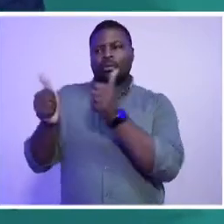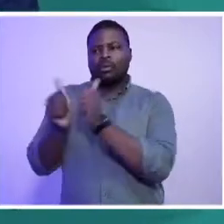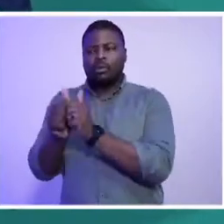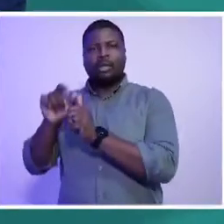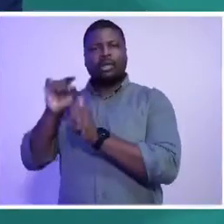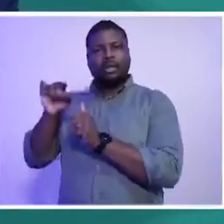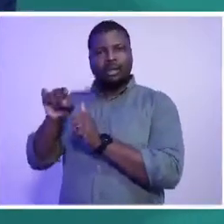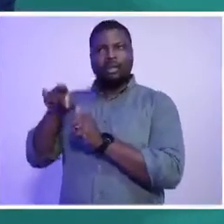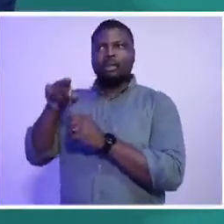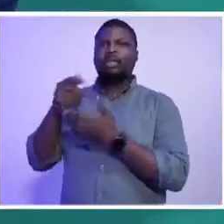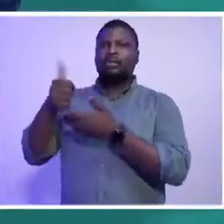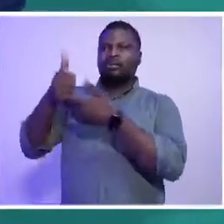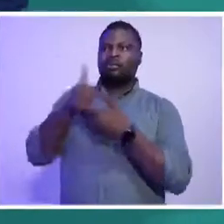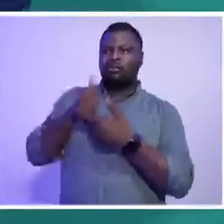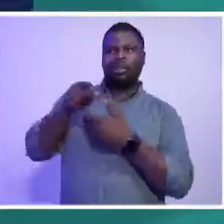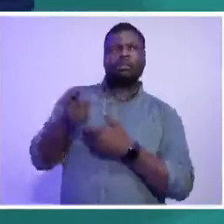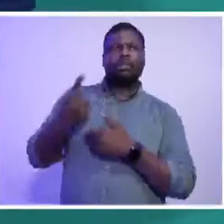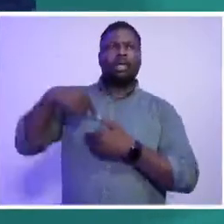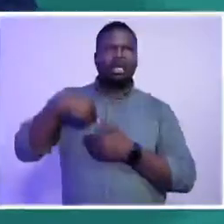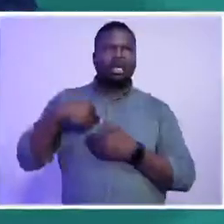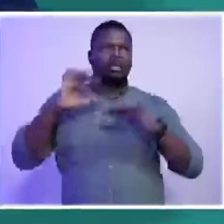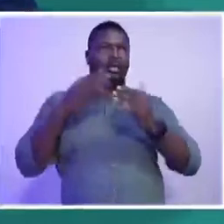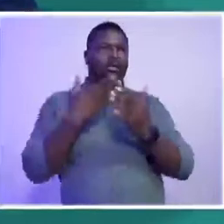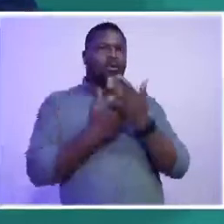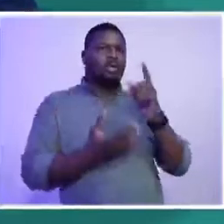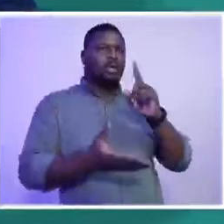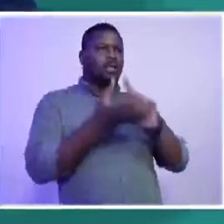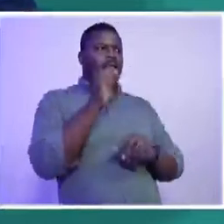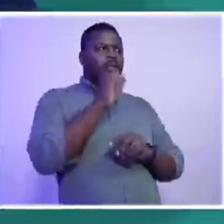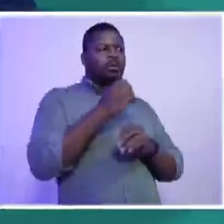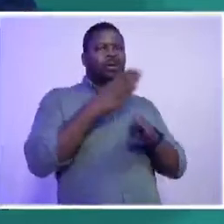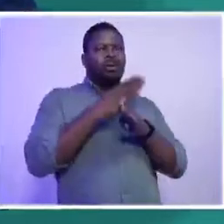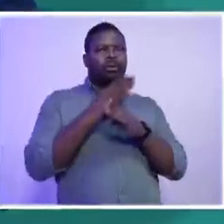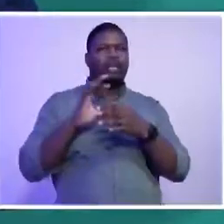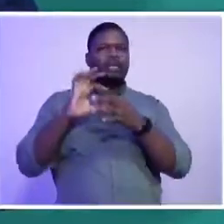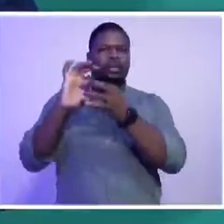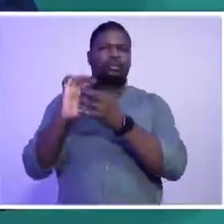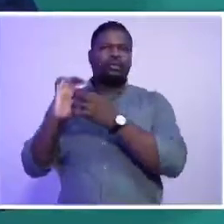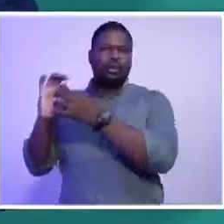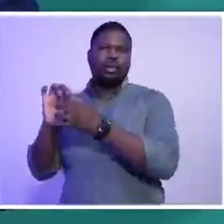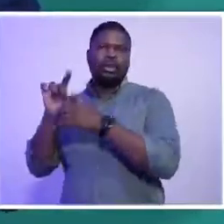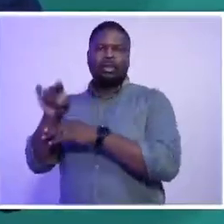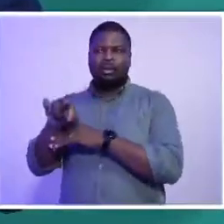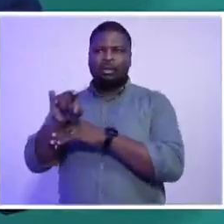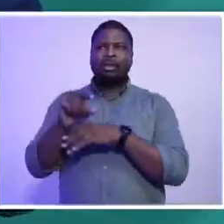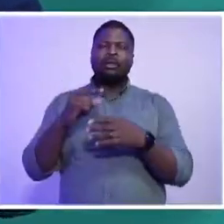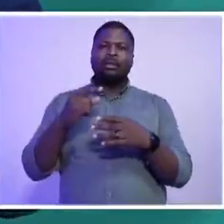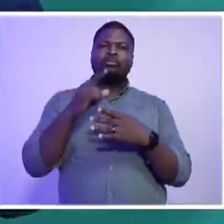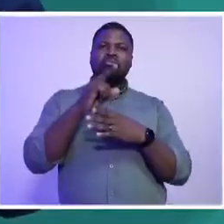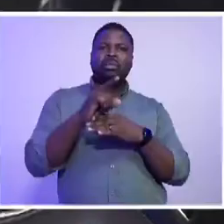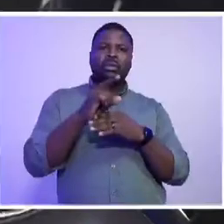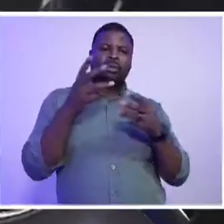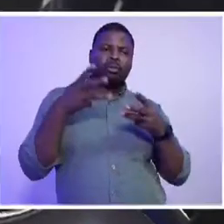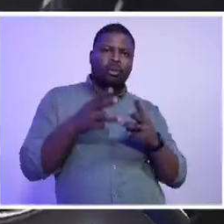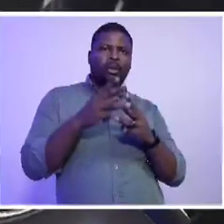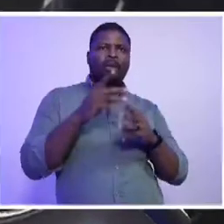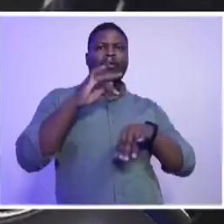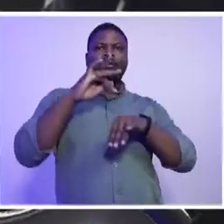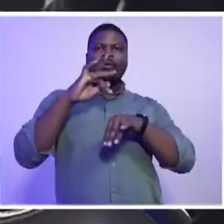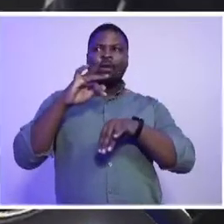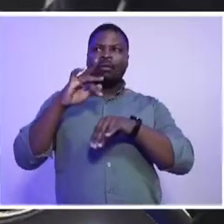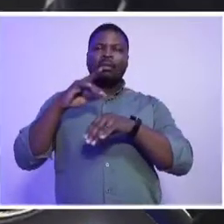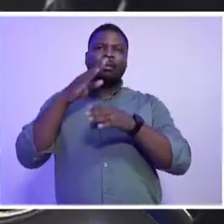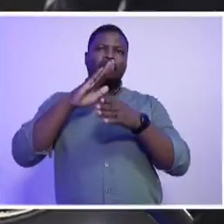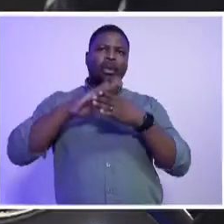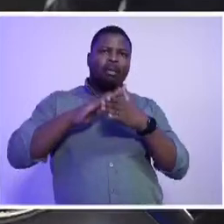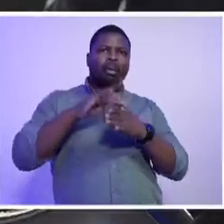how much we can achieve when we work together with a sense of purpose and vision. We salute you. and